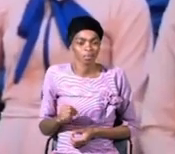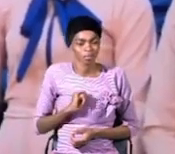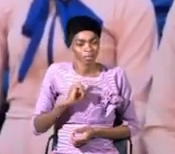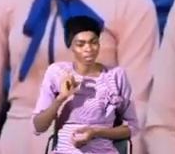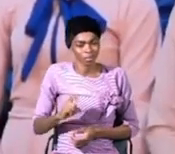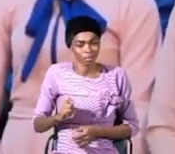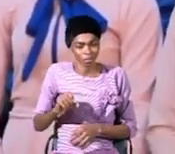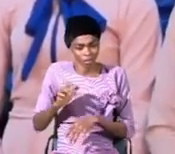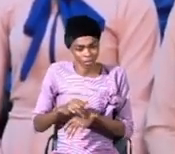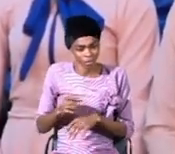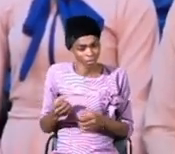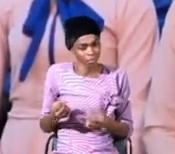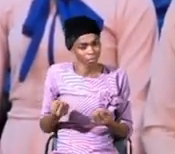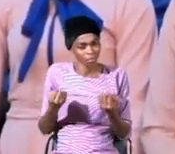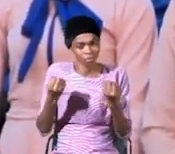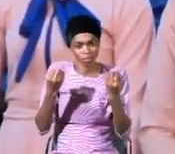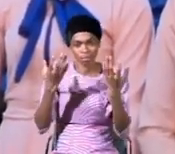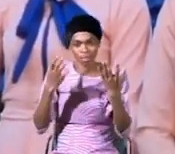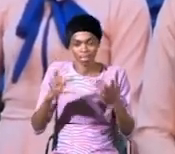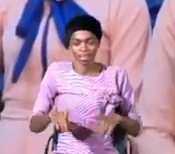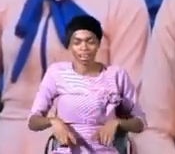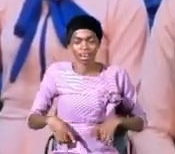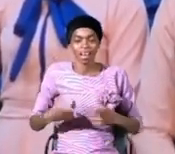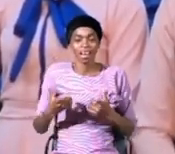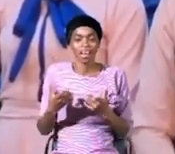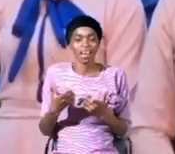Touch so many